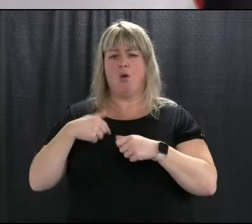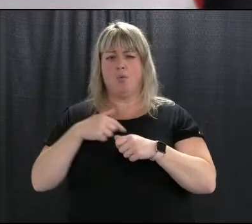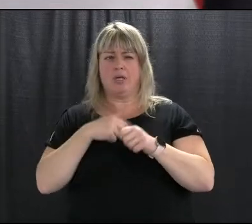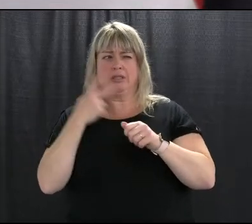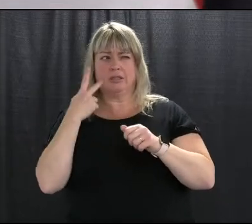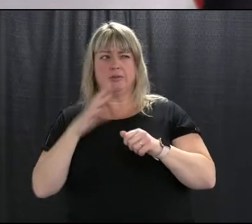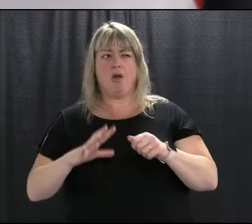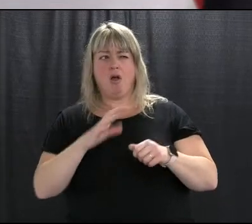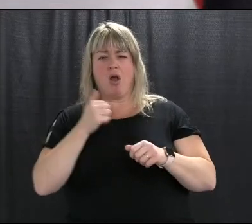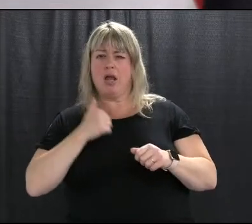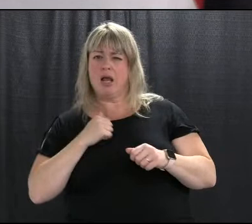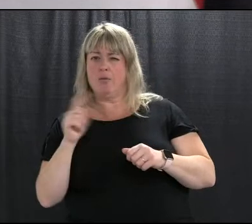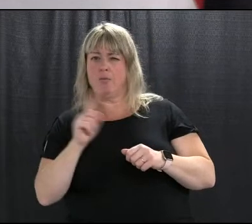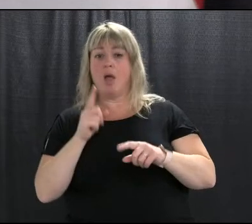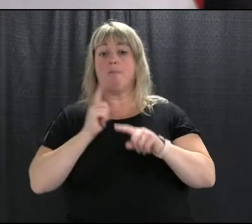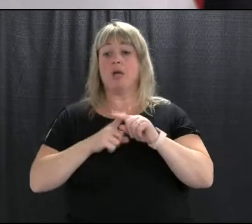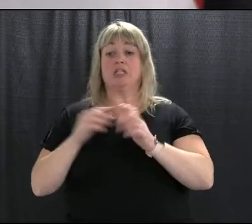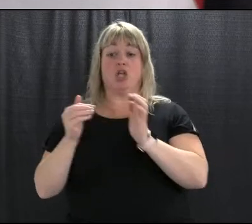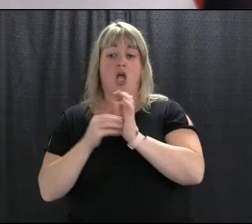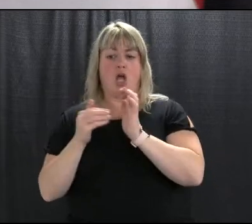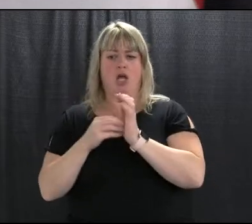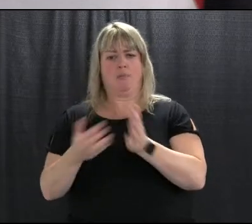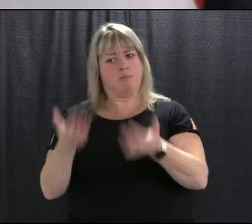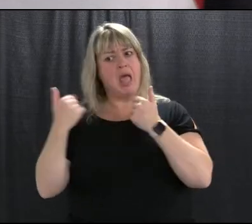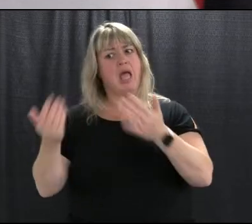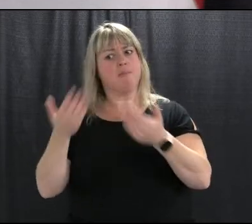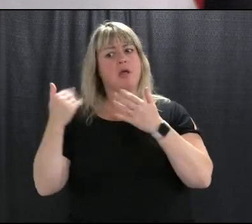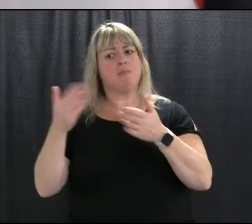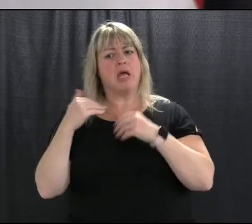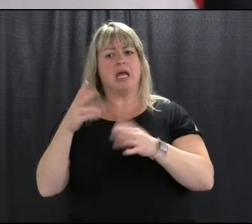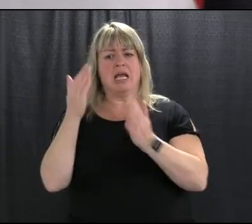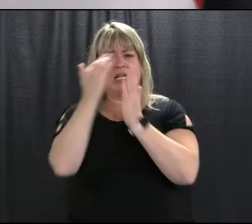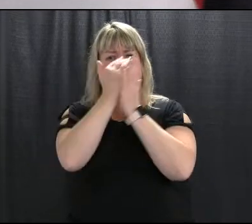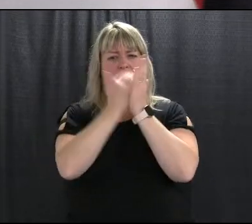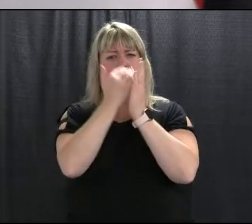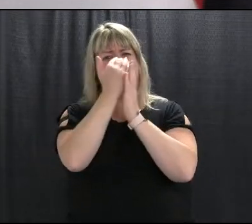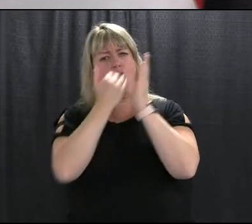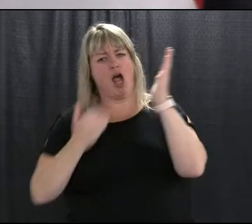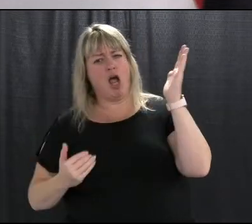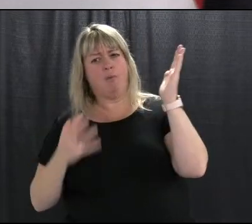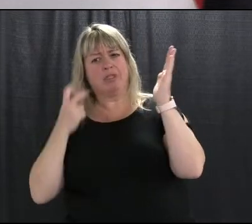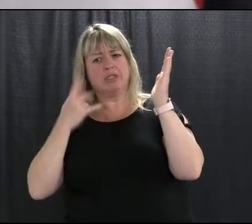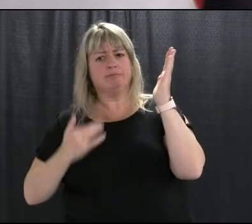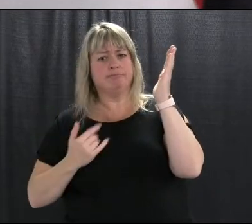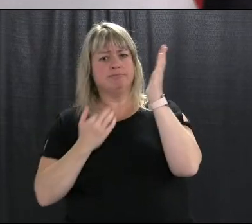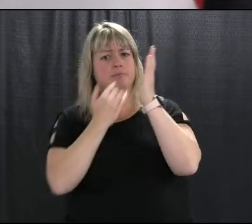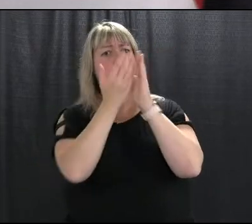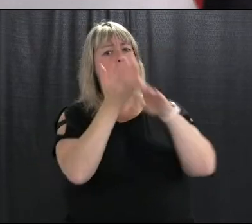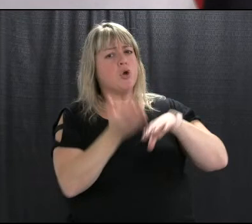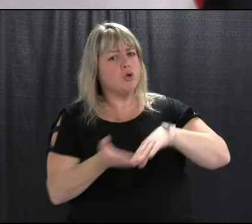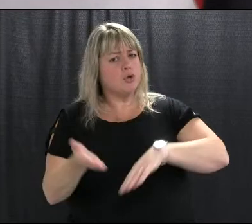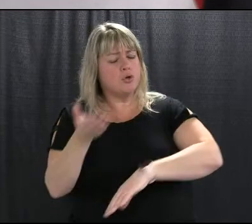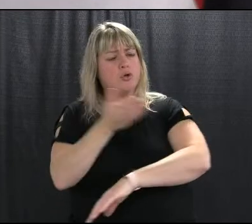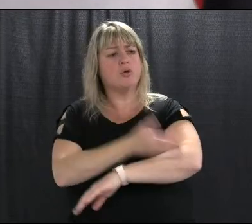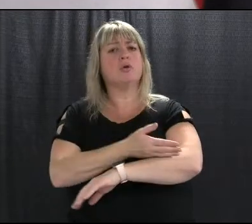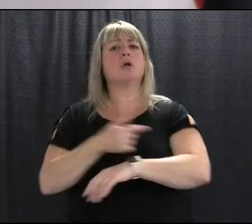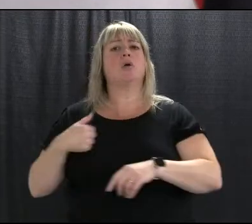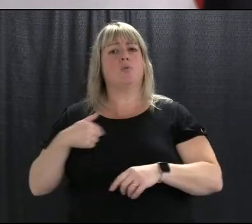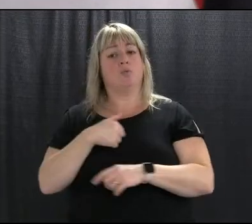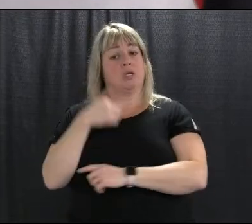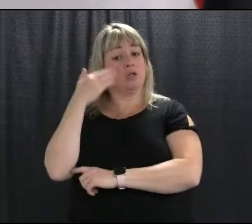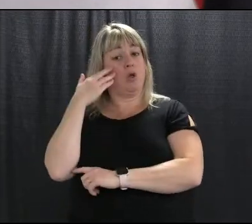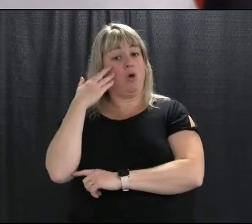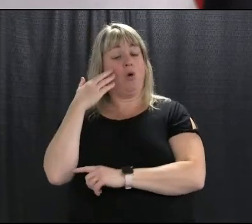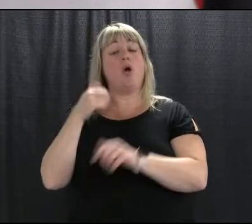the task force demanding that we get those wait times and then innovate as a consequence. So we know as a consequence